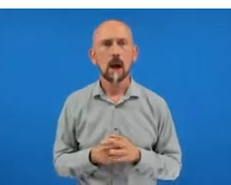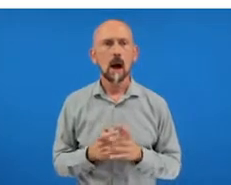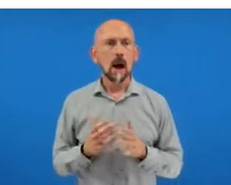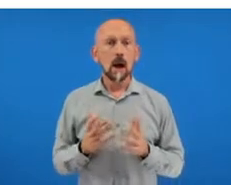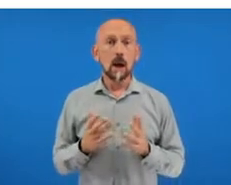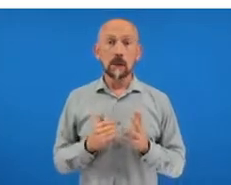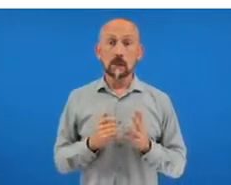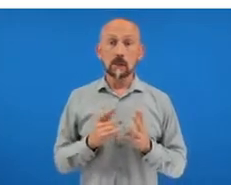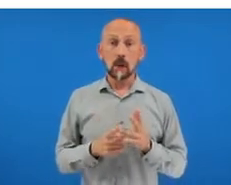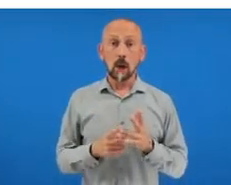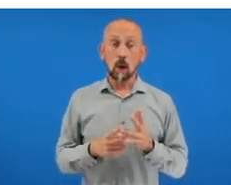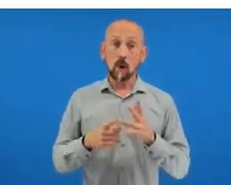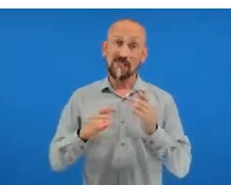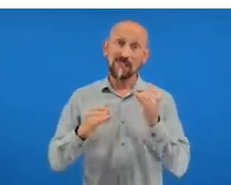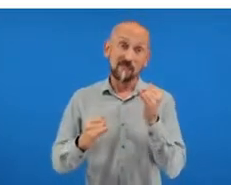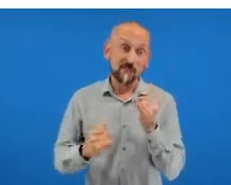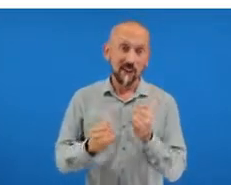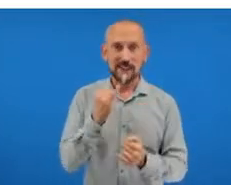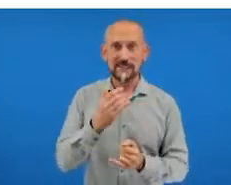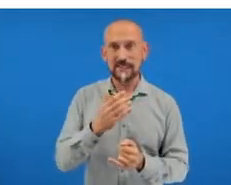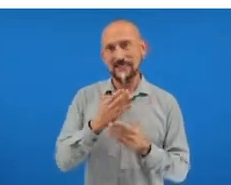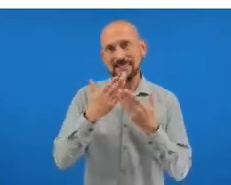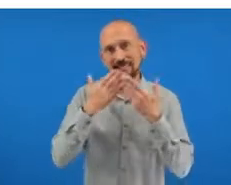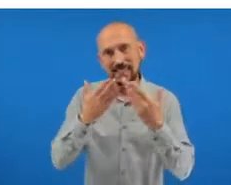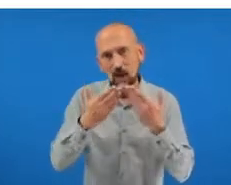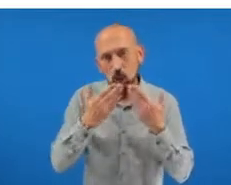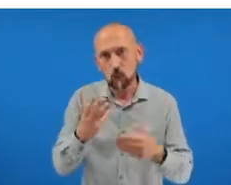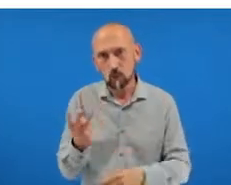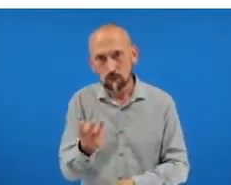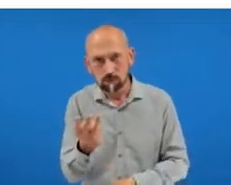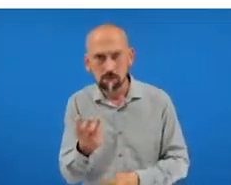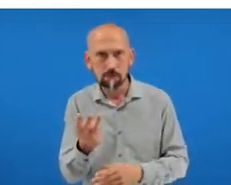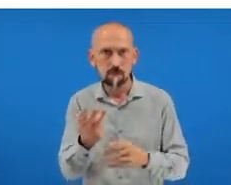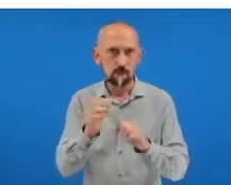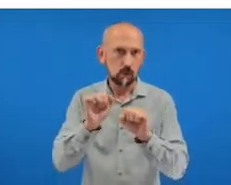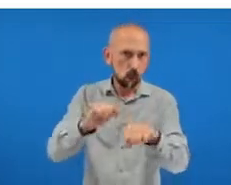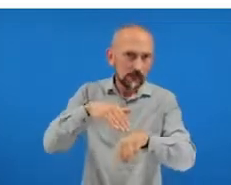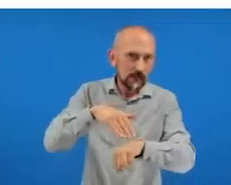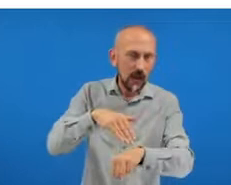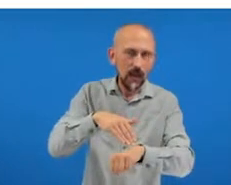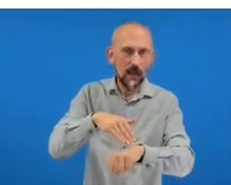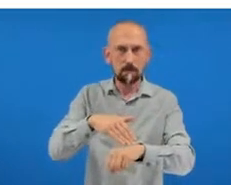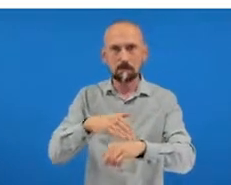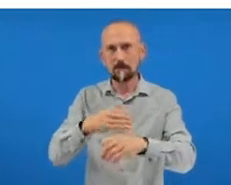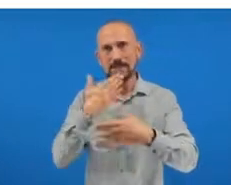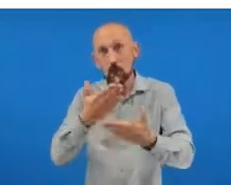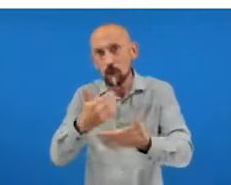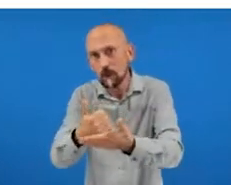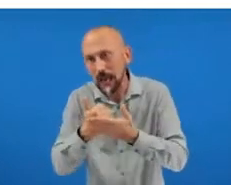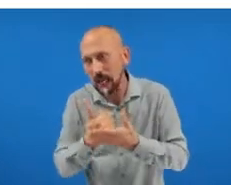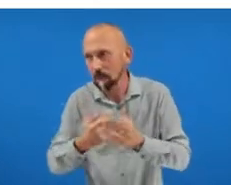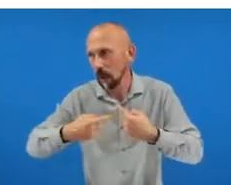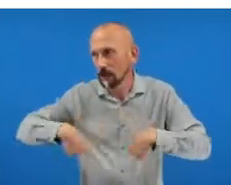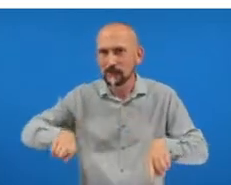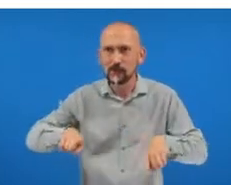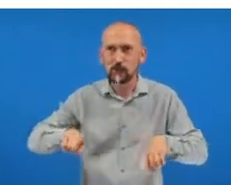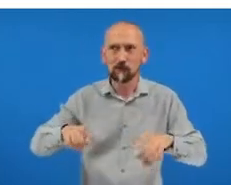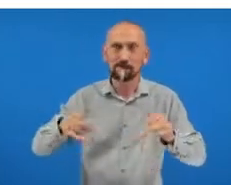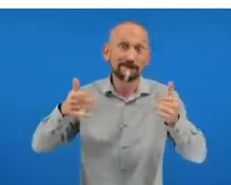a final thank you to all of you for taking the time and helping us celebrate